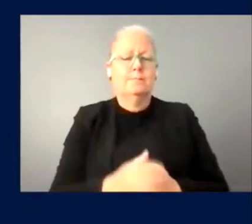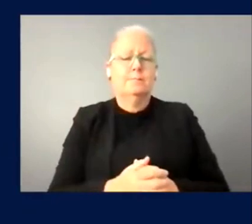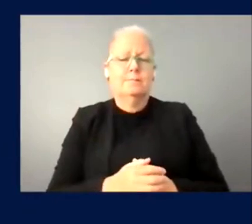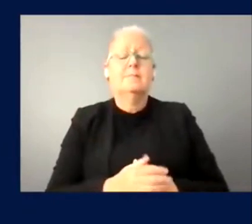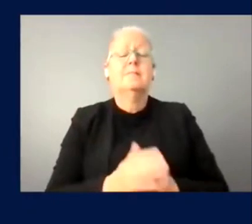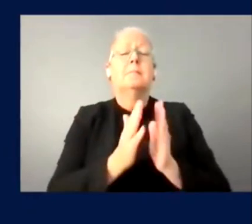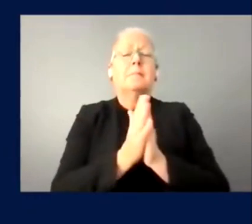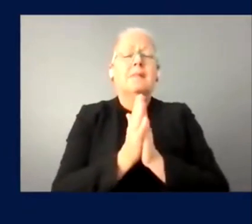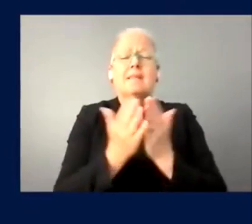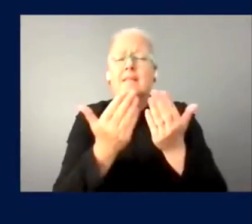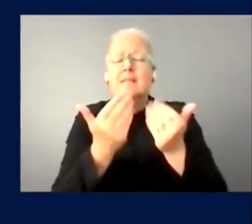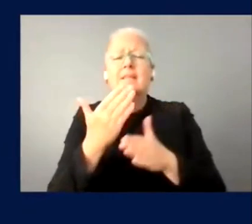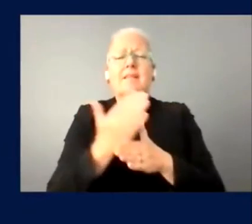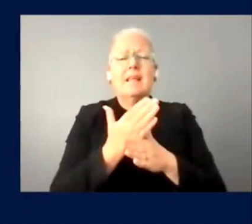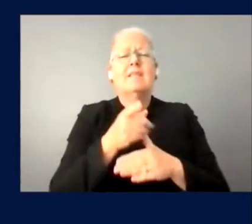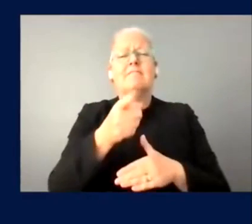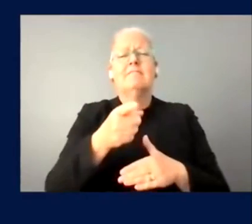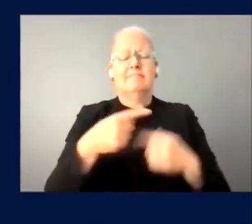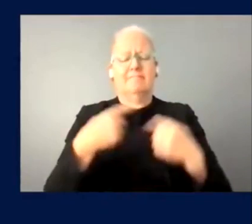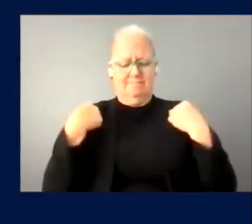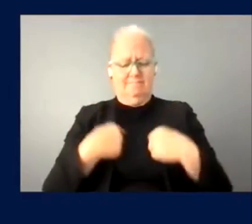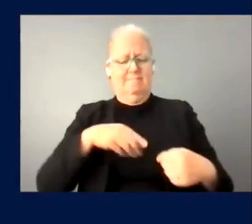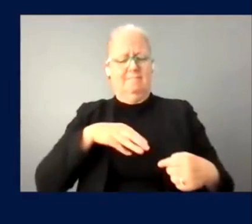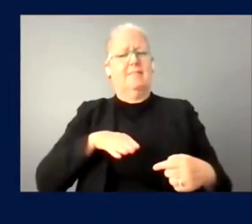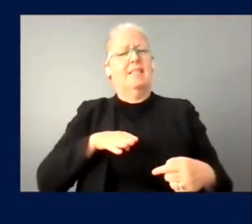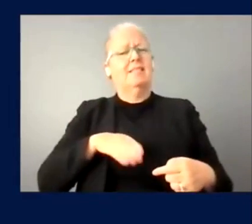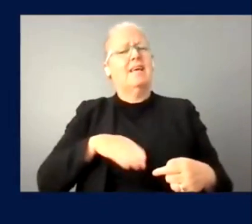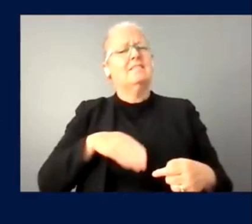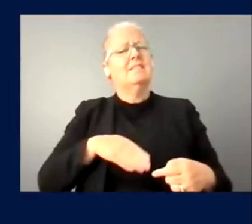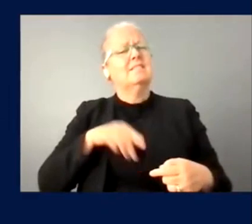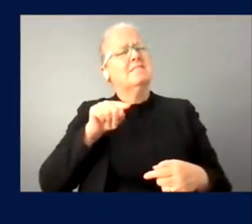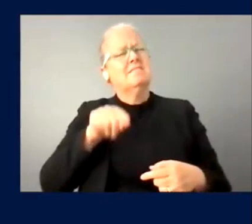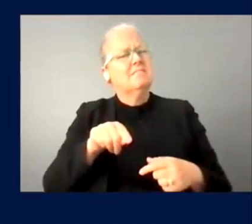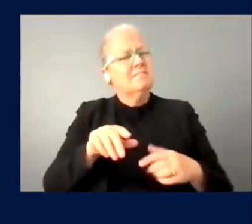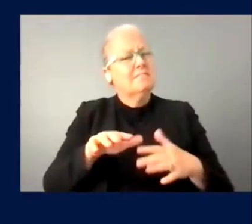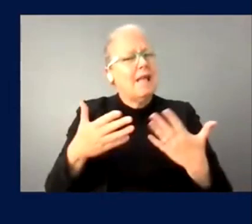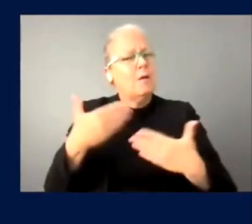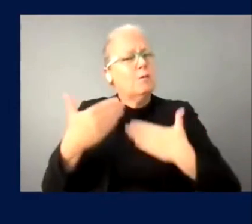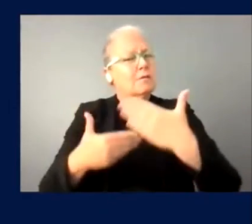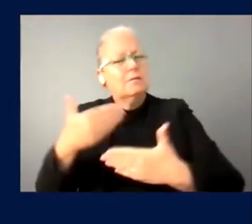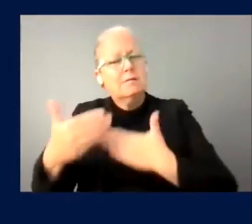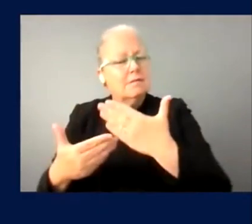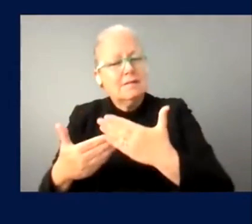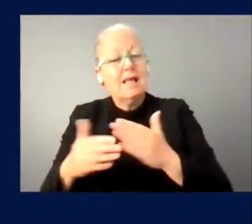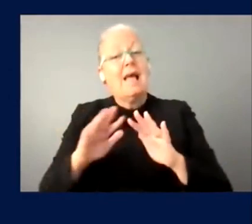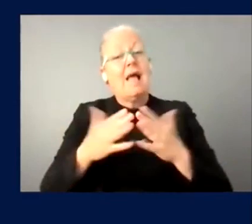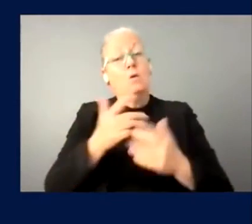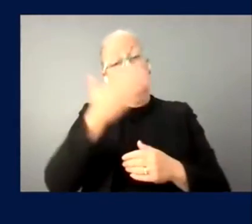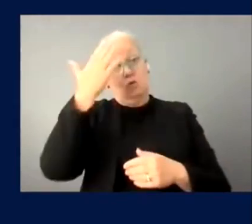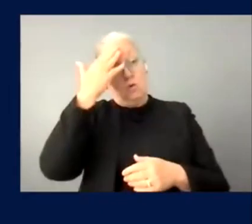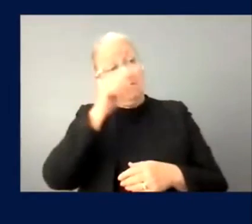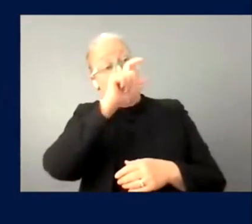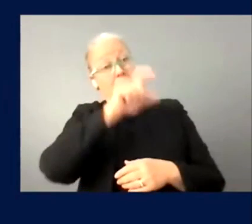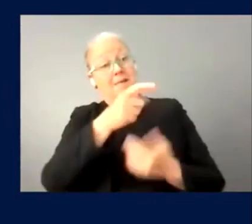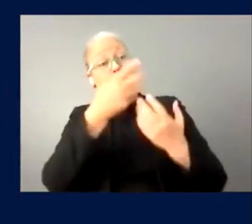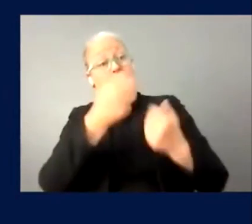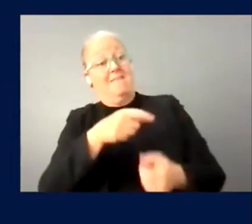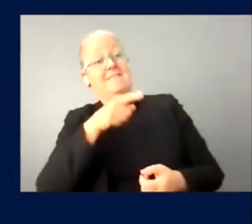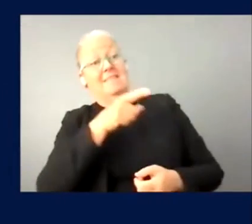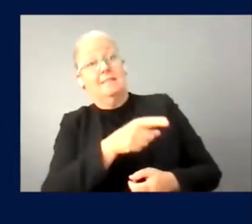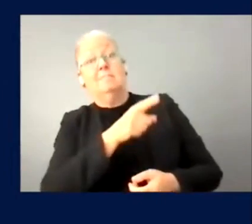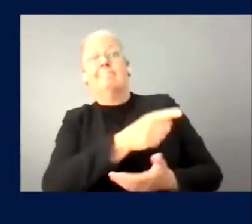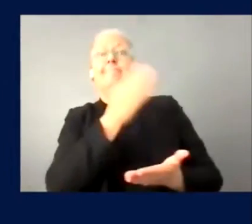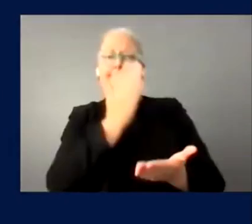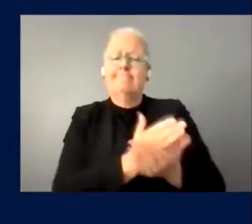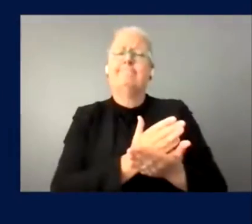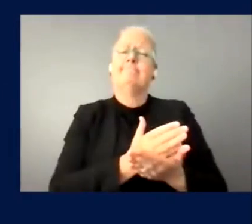lanyard system and how you know people using it are actually disabled? Yeah, of course. So the lanyard